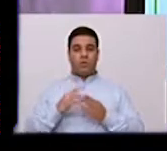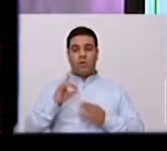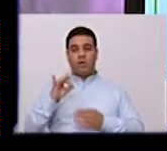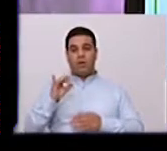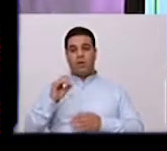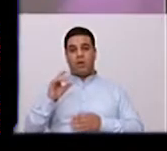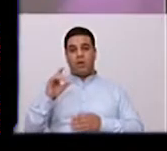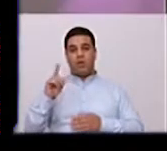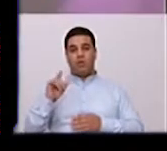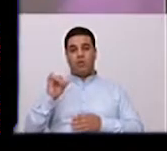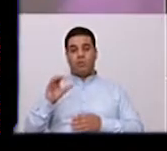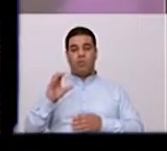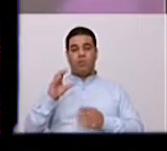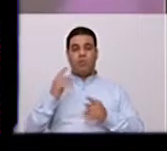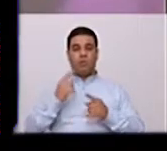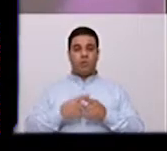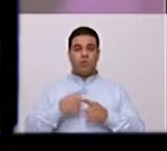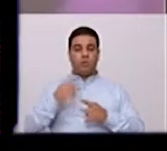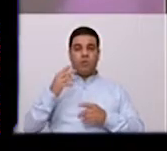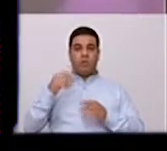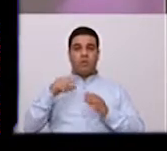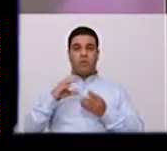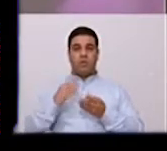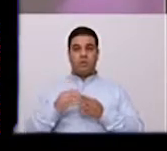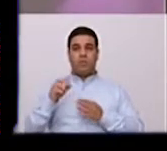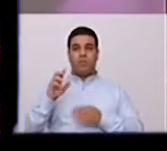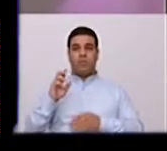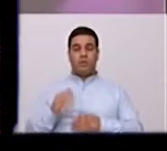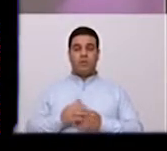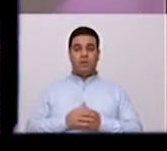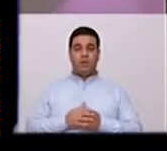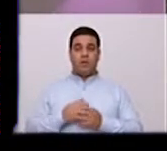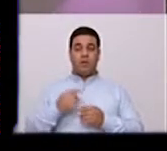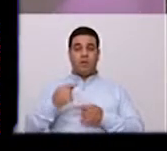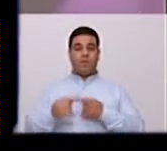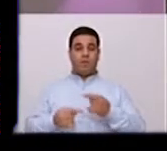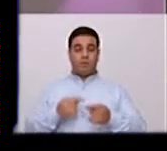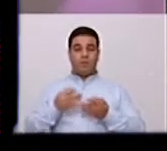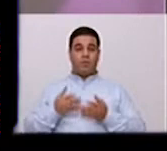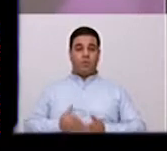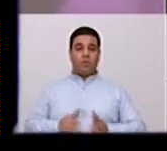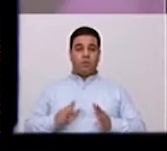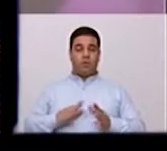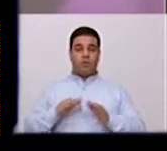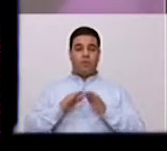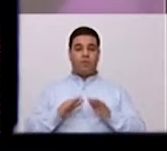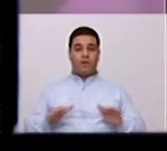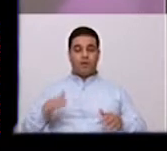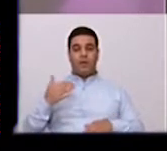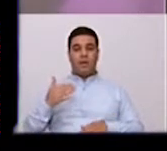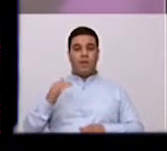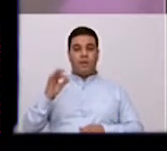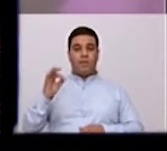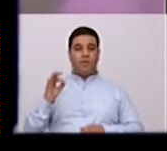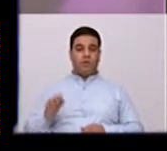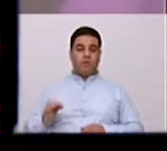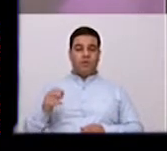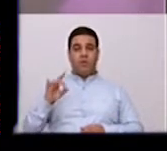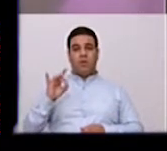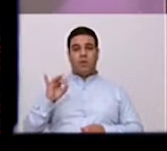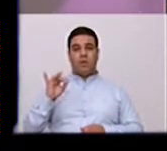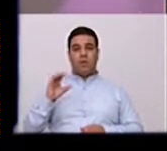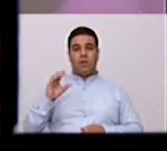plus kichkina b, rezus minus kichkina b. Va avlodda tug'ilgan farzandlarning 50%